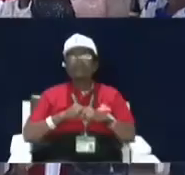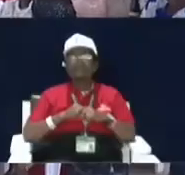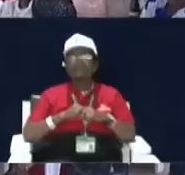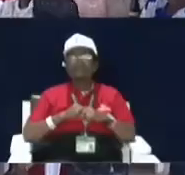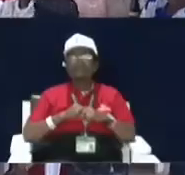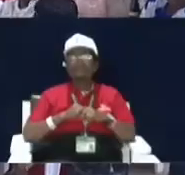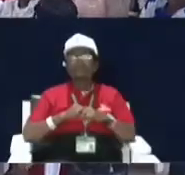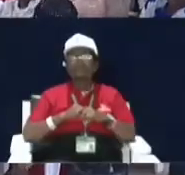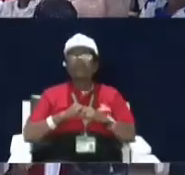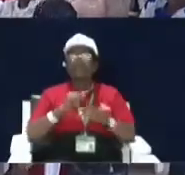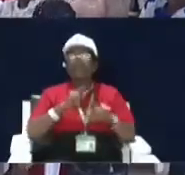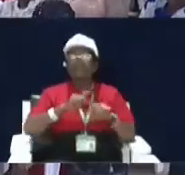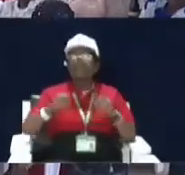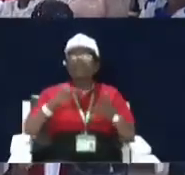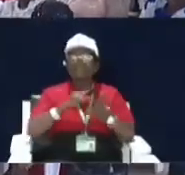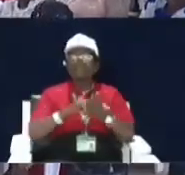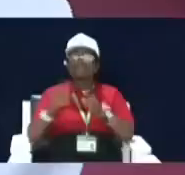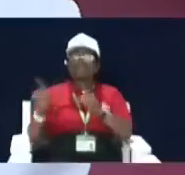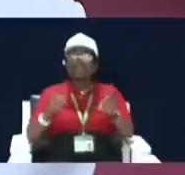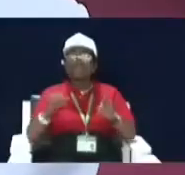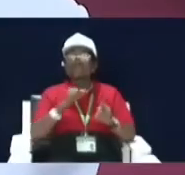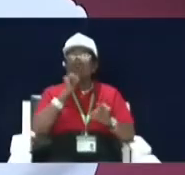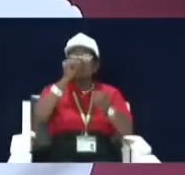But it didn't end there.